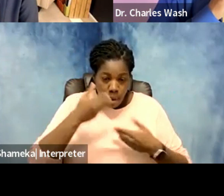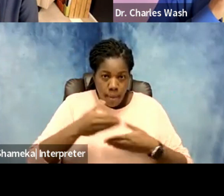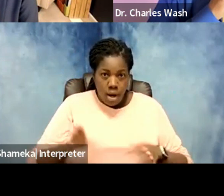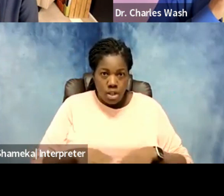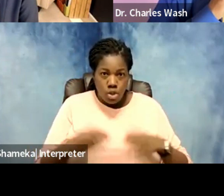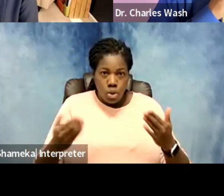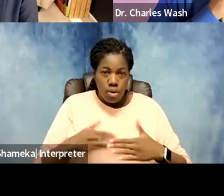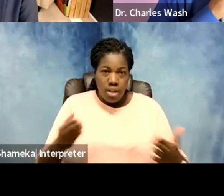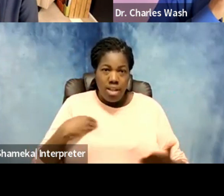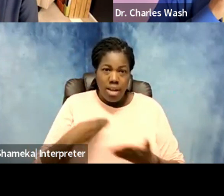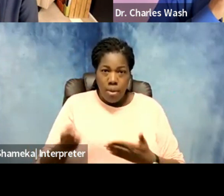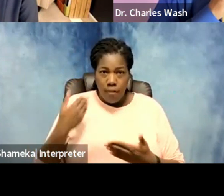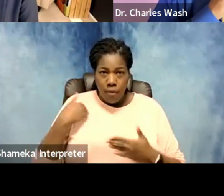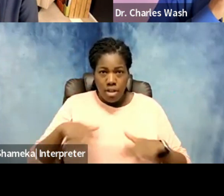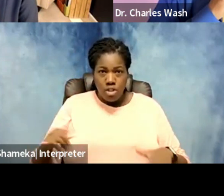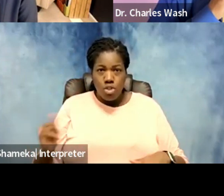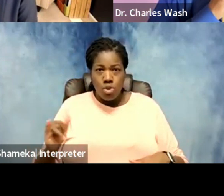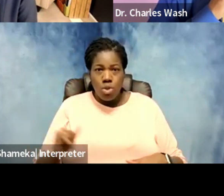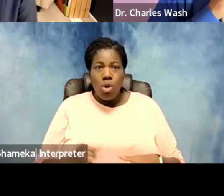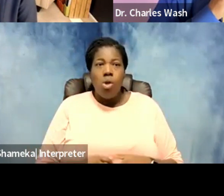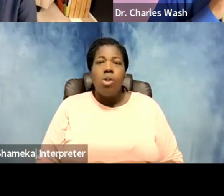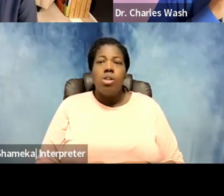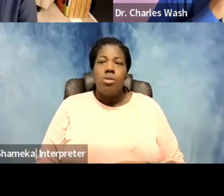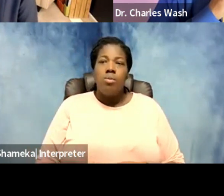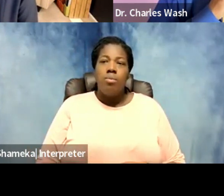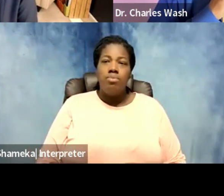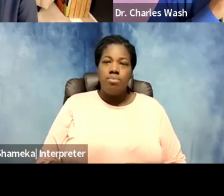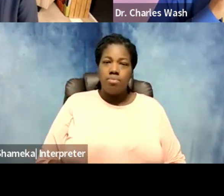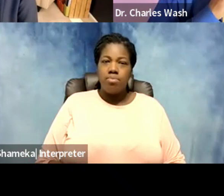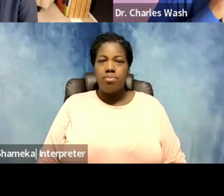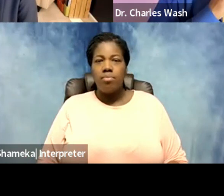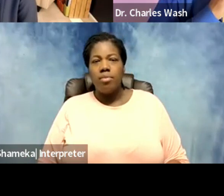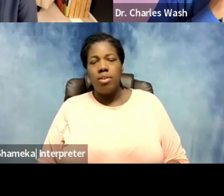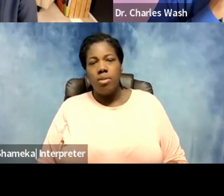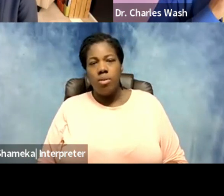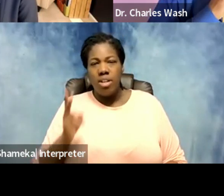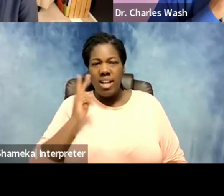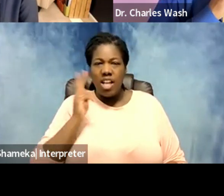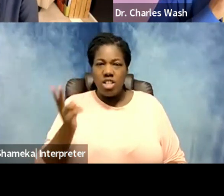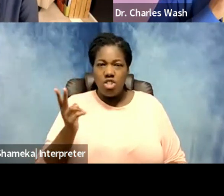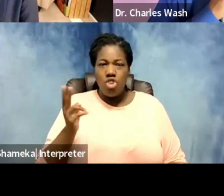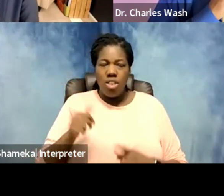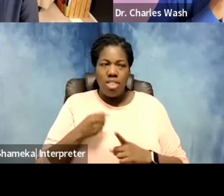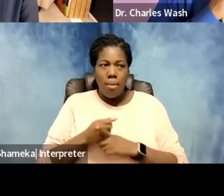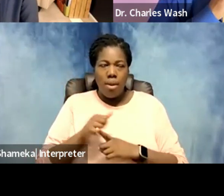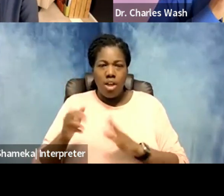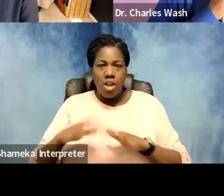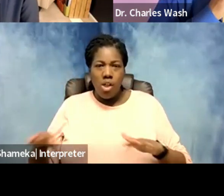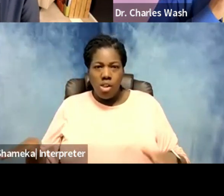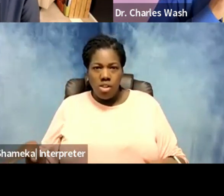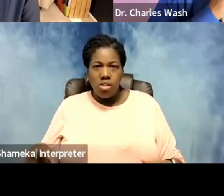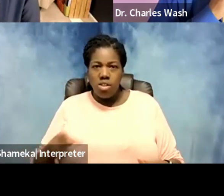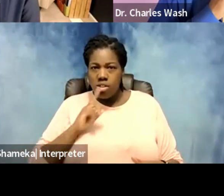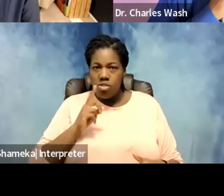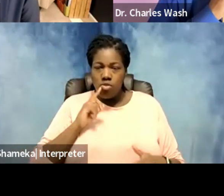I bought some boxes for my kids too. So they did the boxes as well. just because I saw you know, the kids at the agency doing them. And I was like, this is